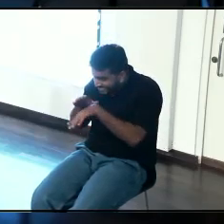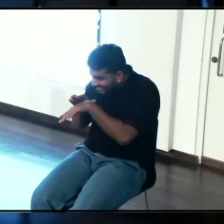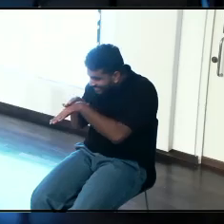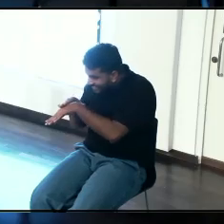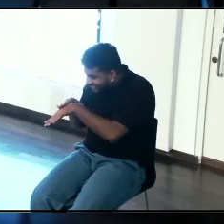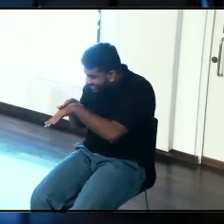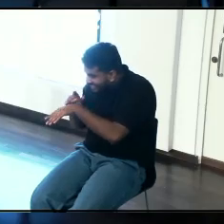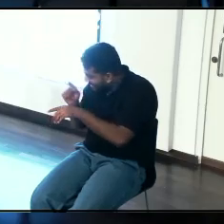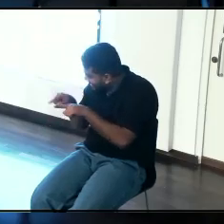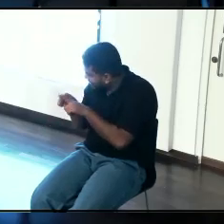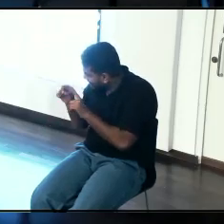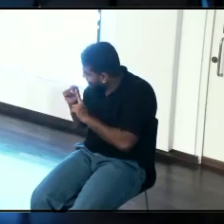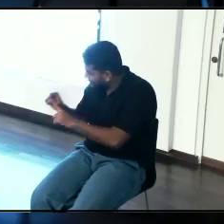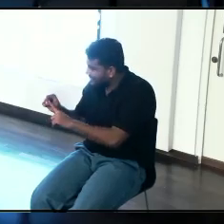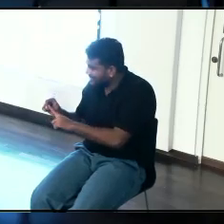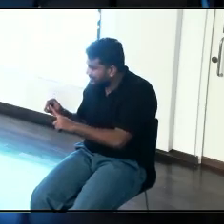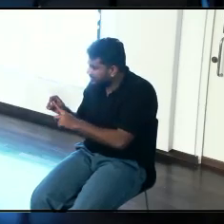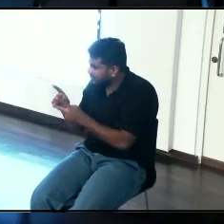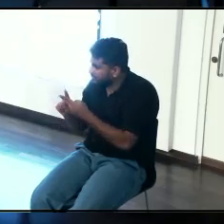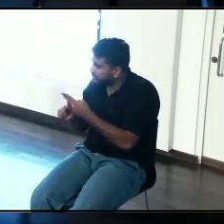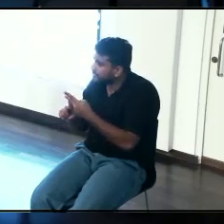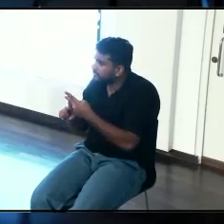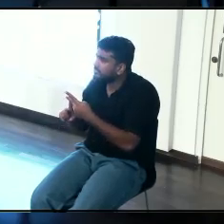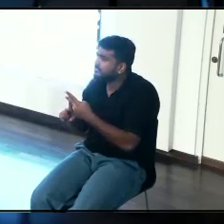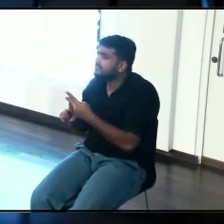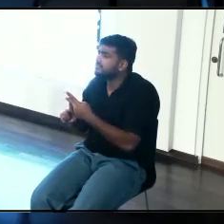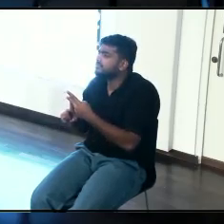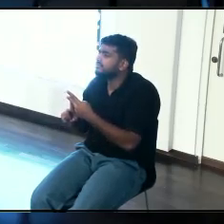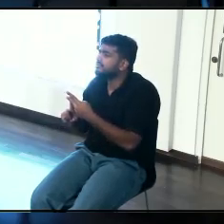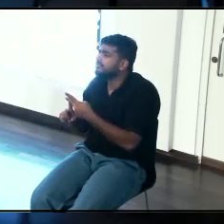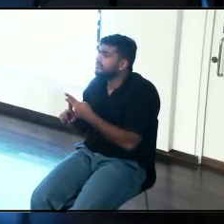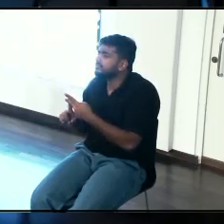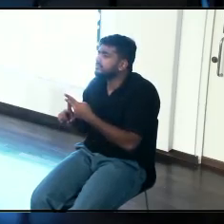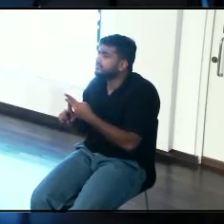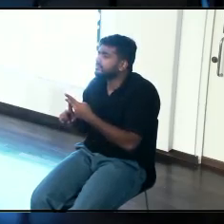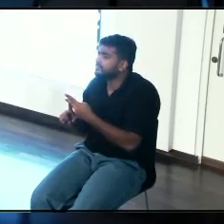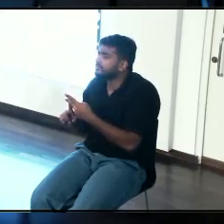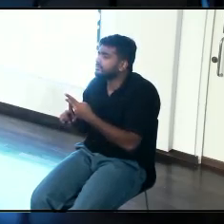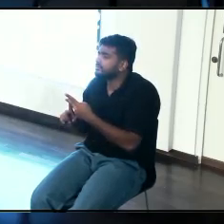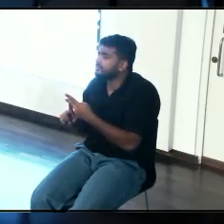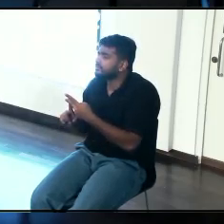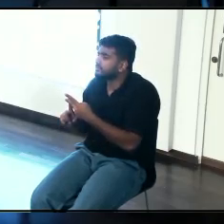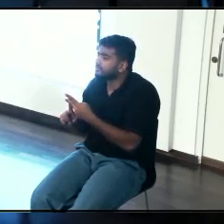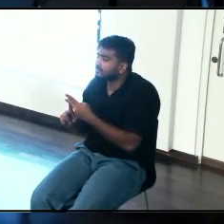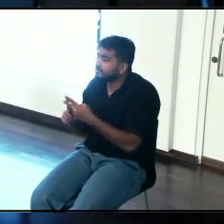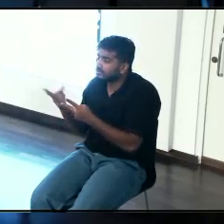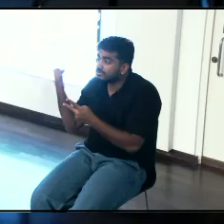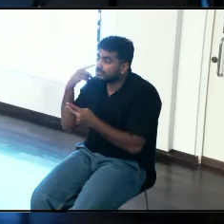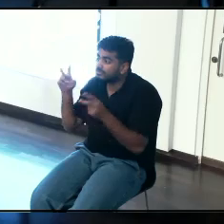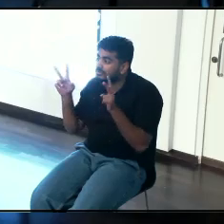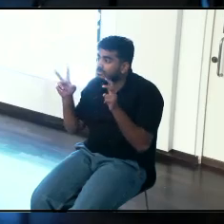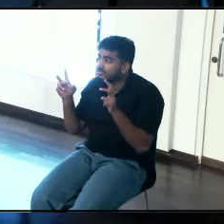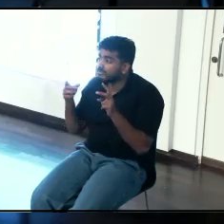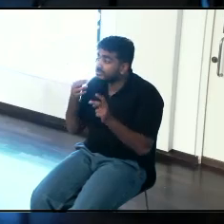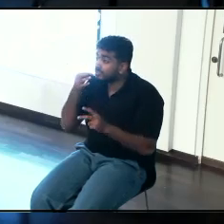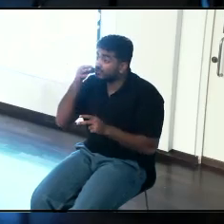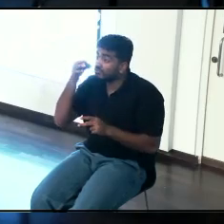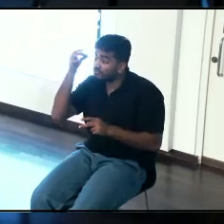one question. And the other one, just taking off on the topic which we were on, the future